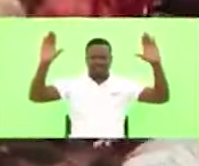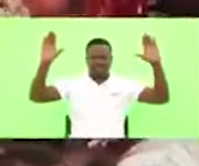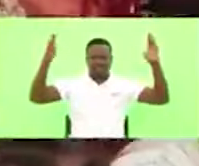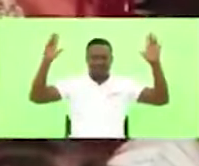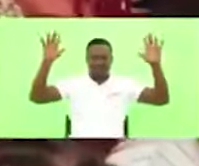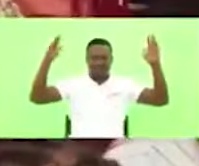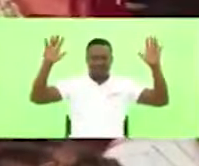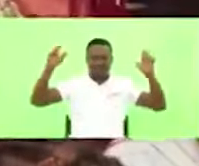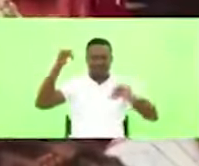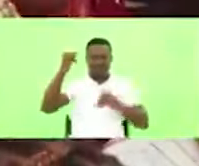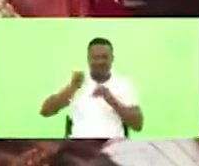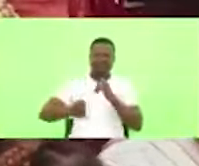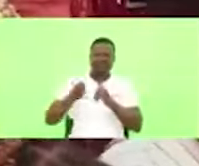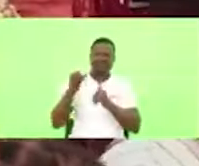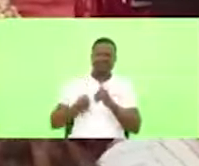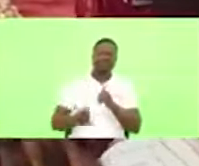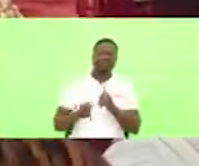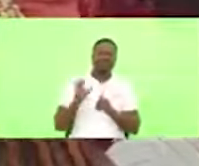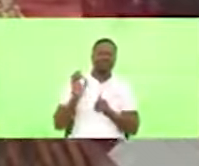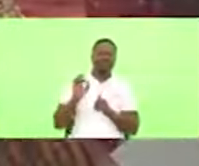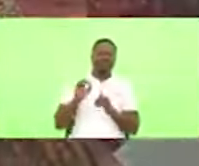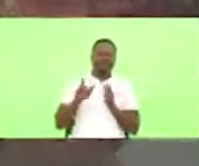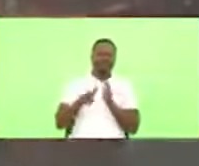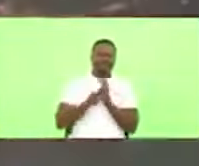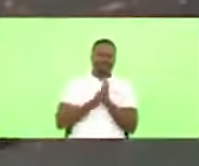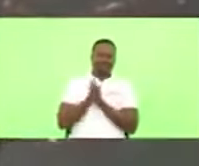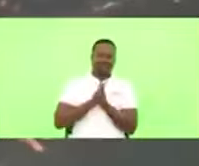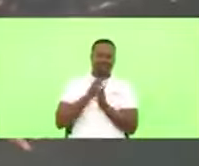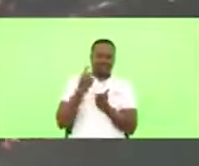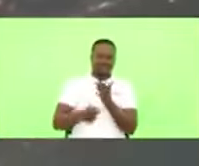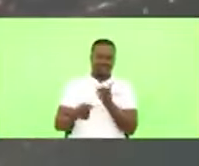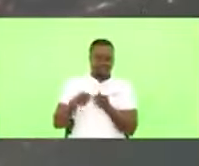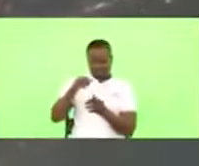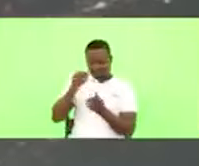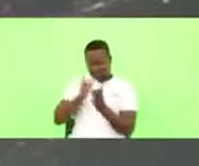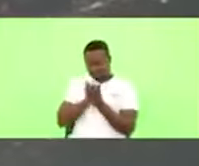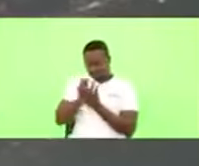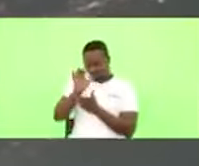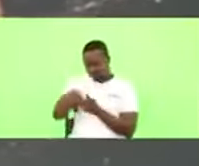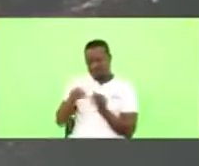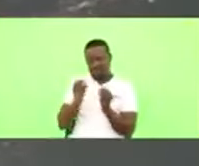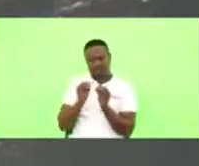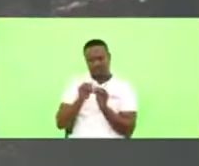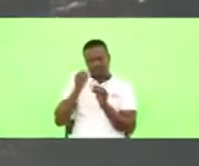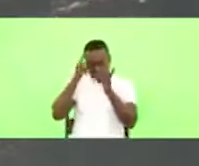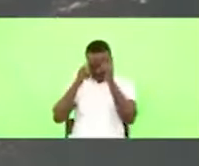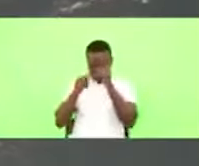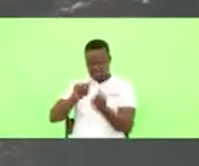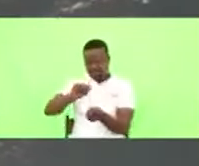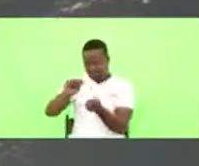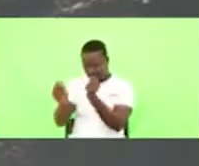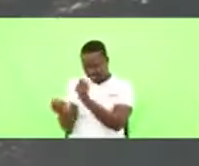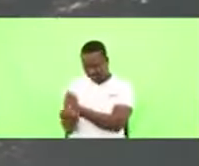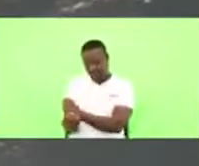take the last bit, and my interest is in that one because of the